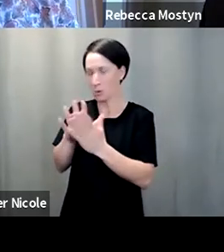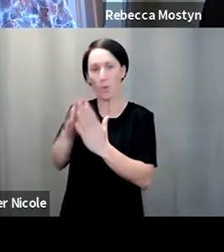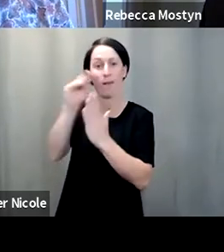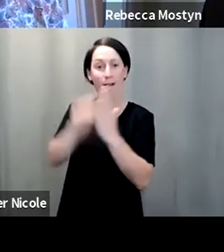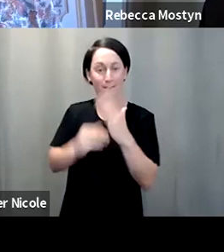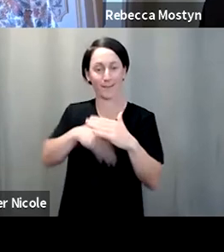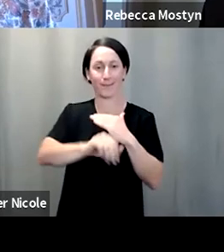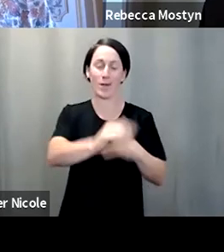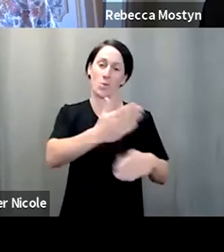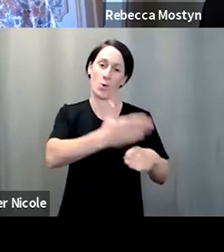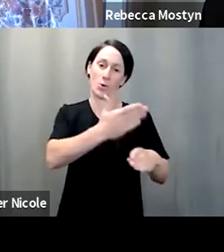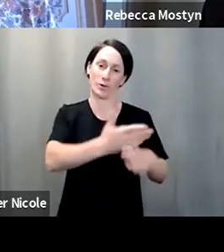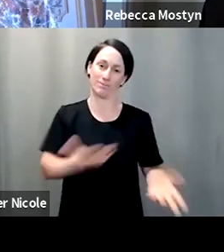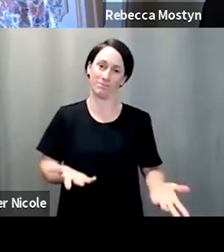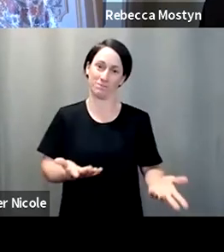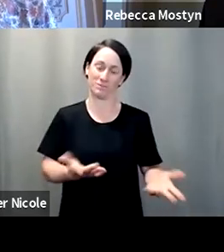to do.